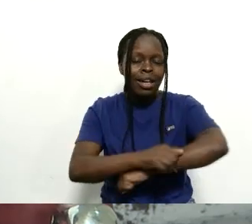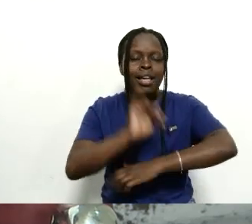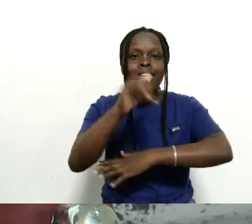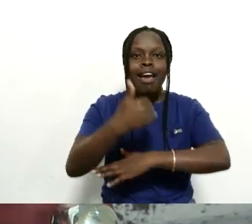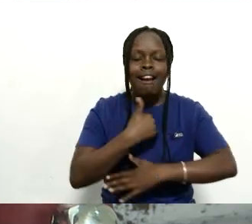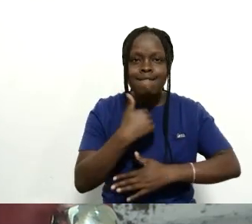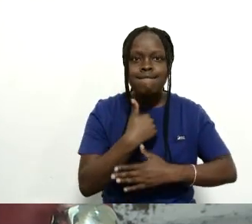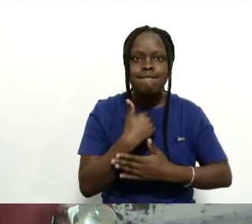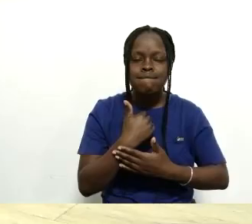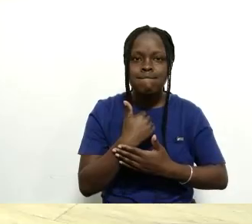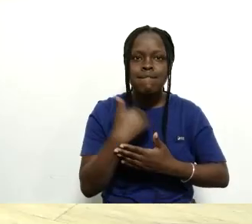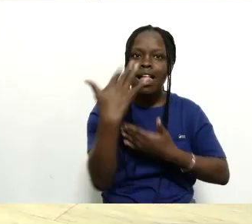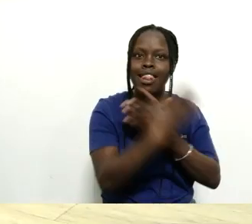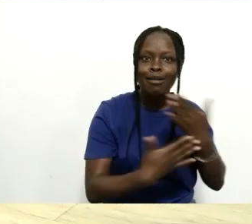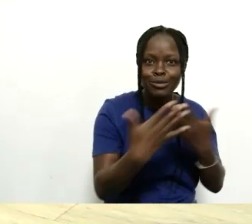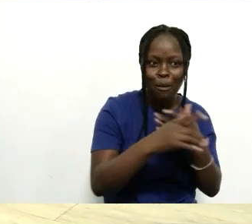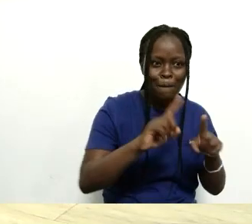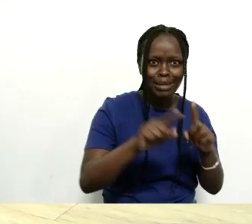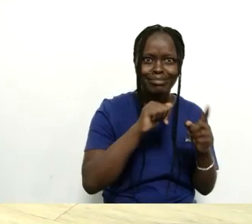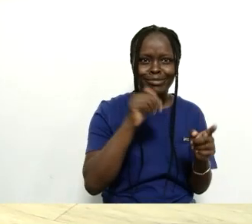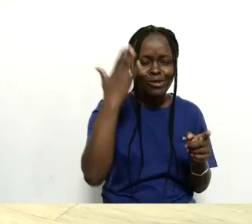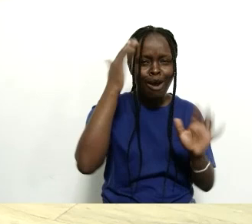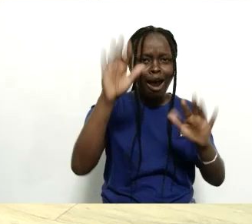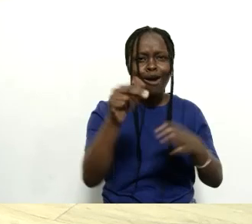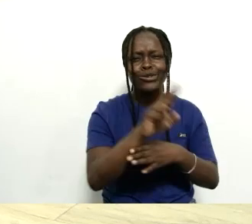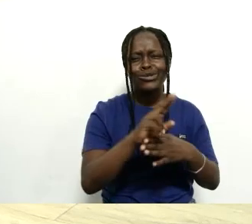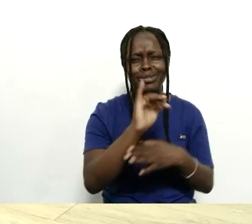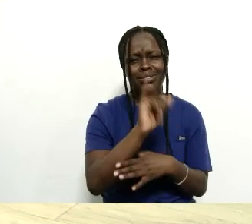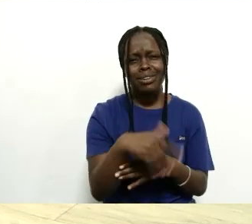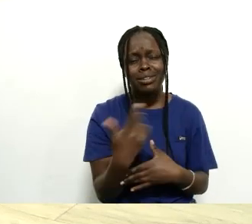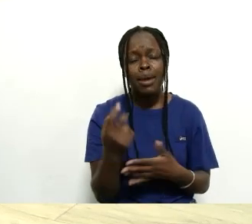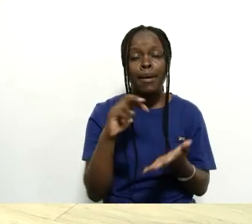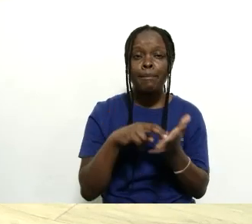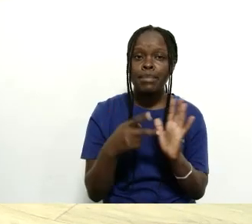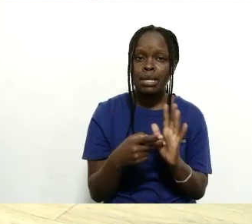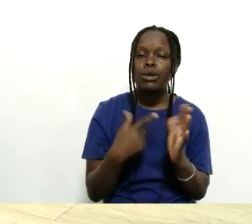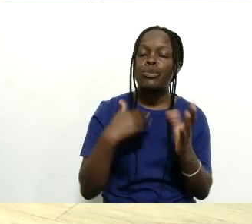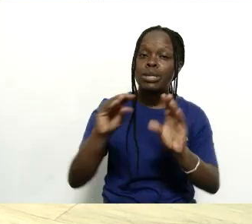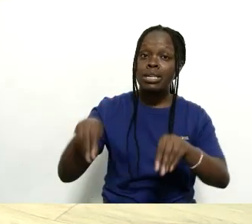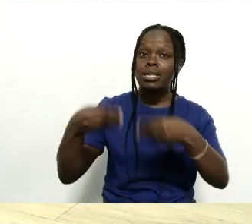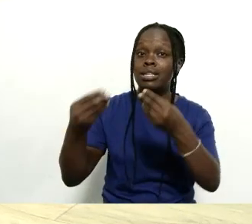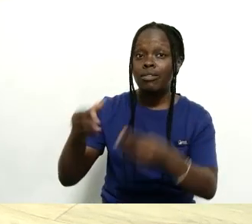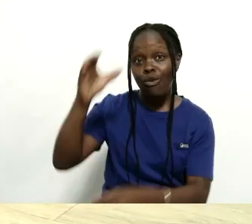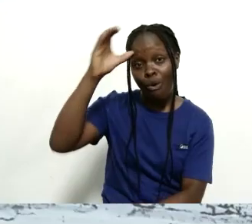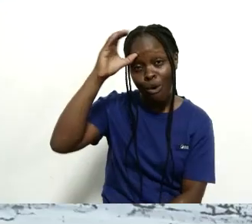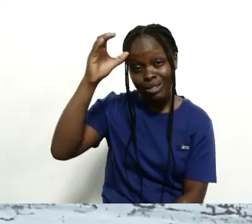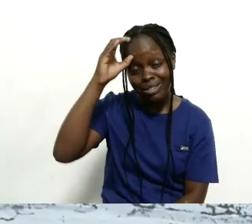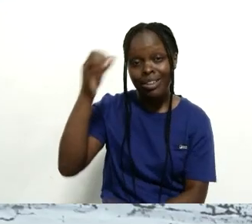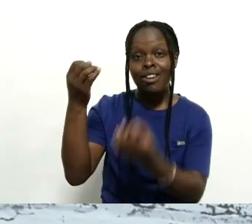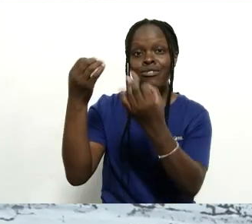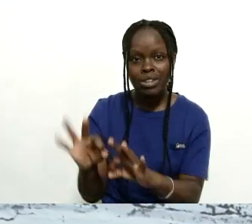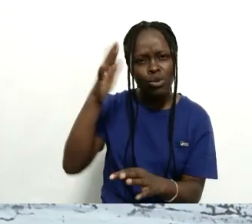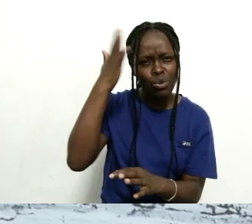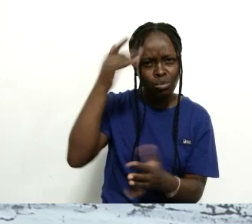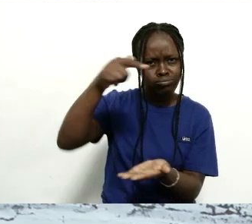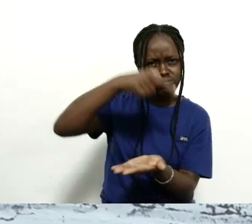we do give flash disks for free, by the way, for content for areas that don't have access to TV, or because we